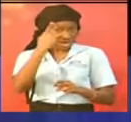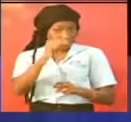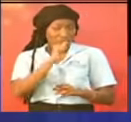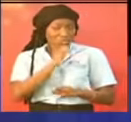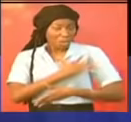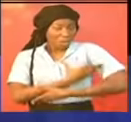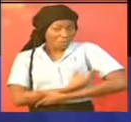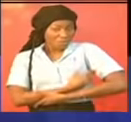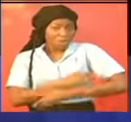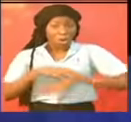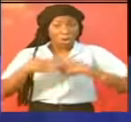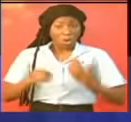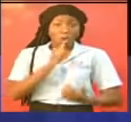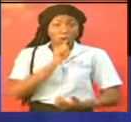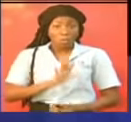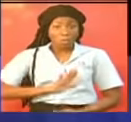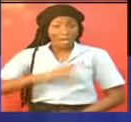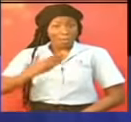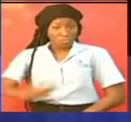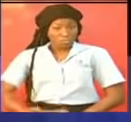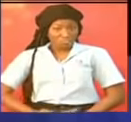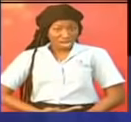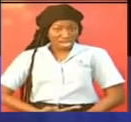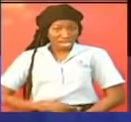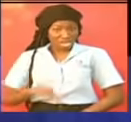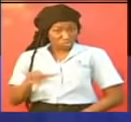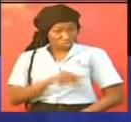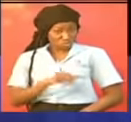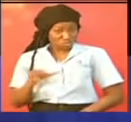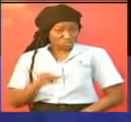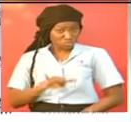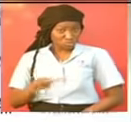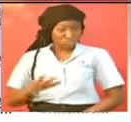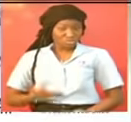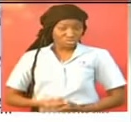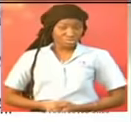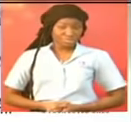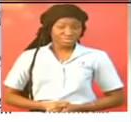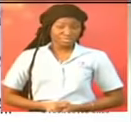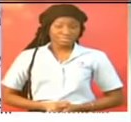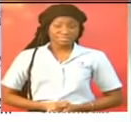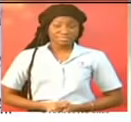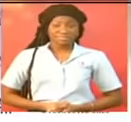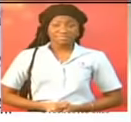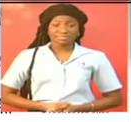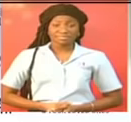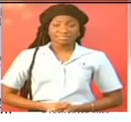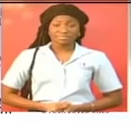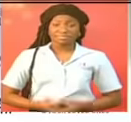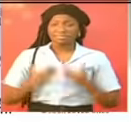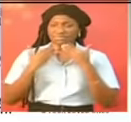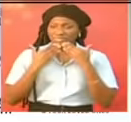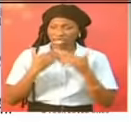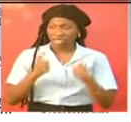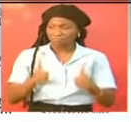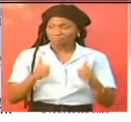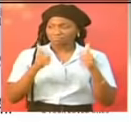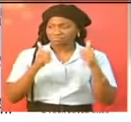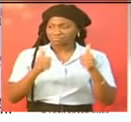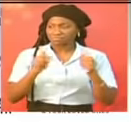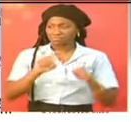Any other further deliberations like that being undertaken at this time? Okay, thank you, Richard. Excellent questions, as always.